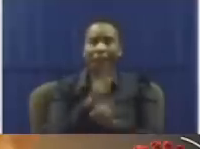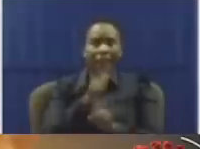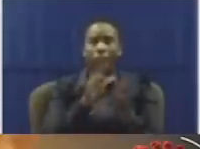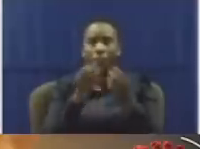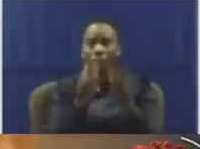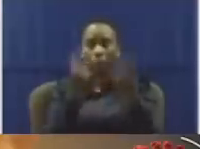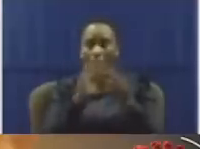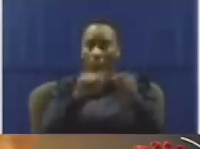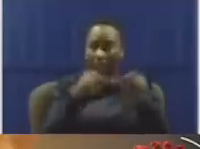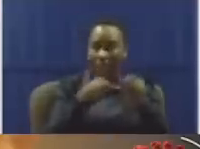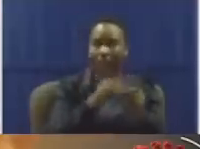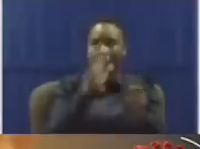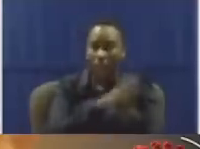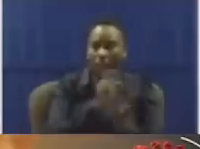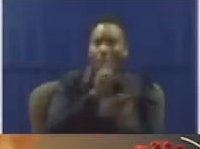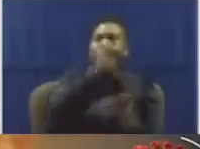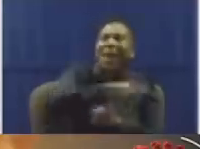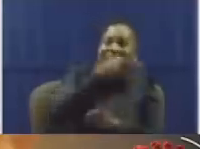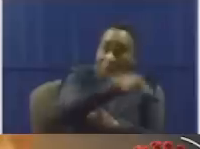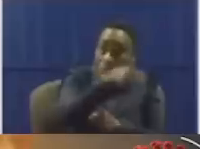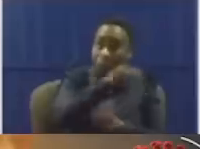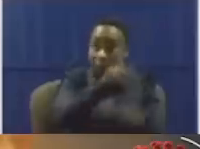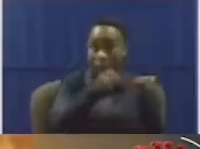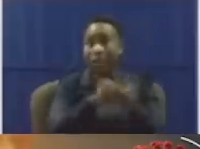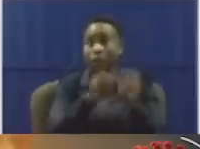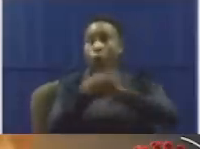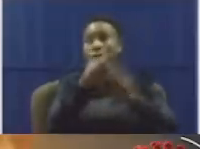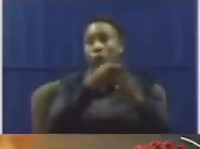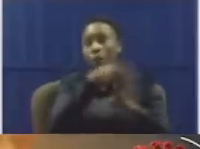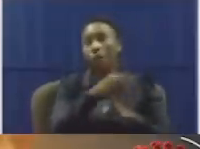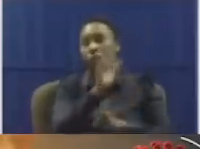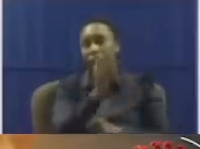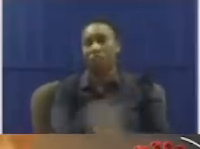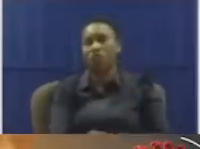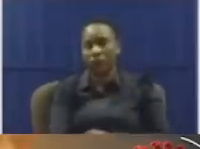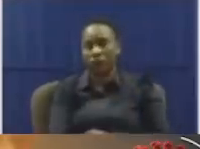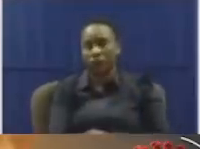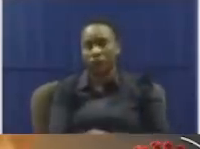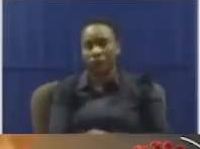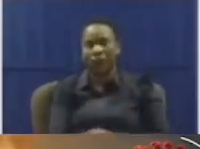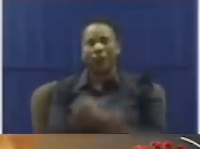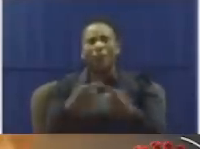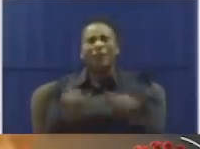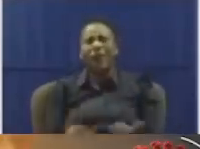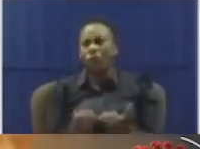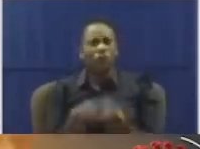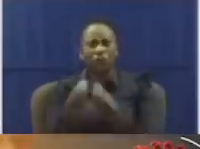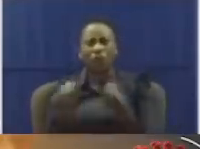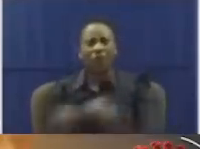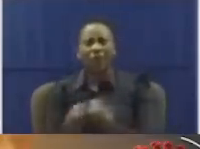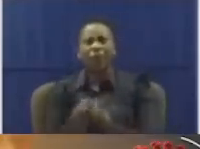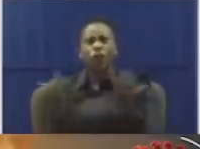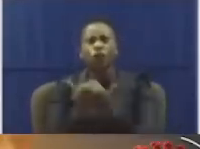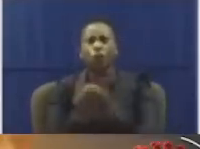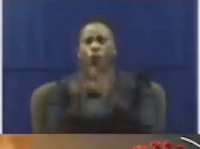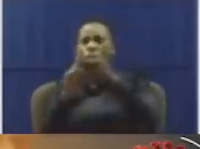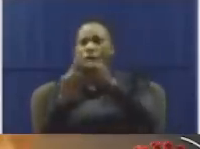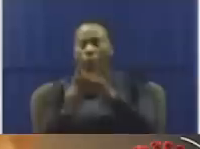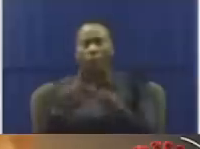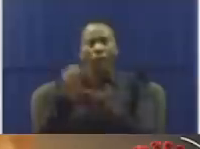law-abiding citizens, have to save for months for things like school uniforms, for school fees, and children's